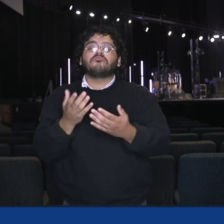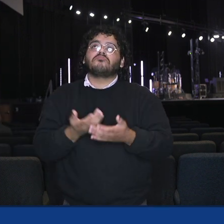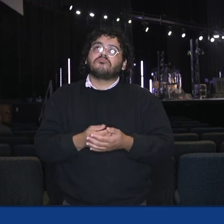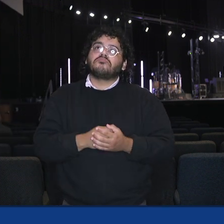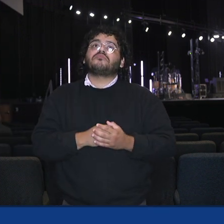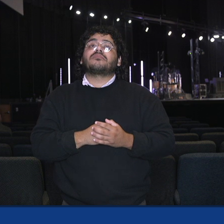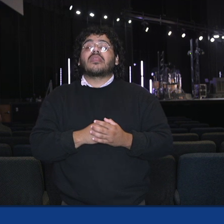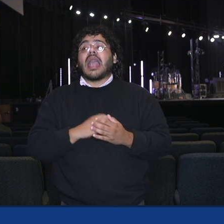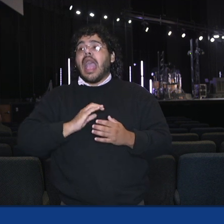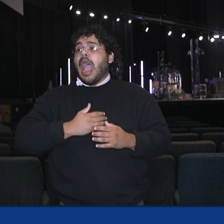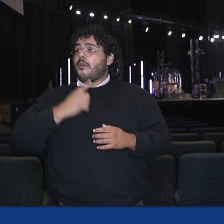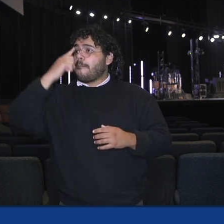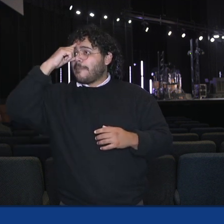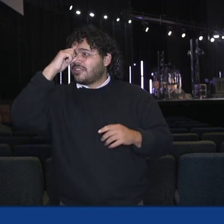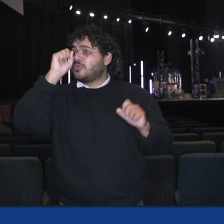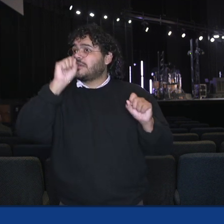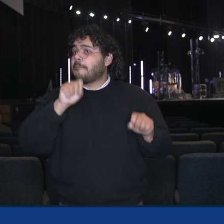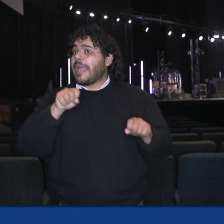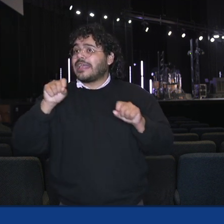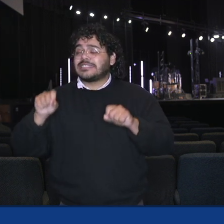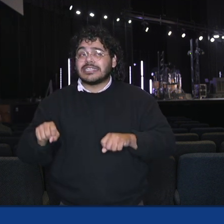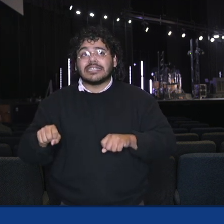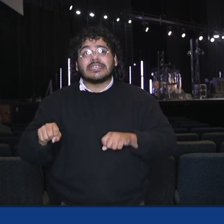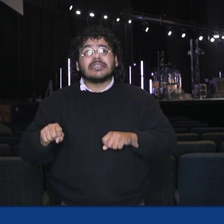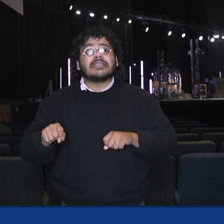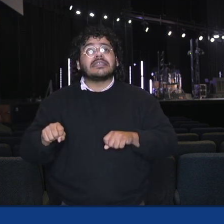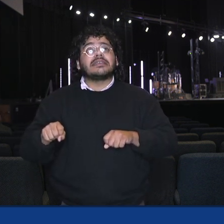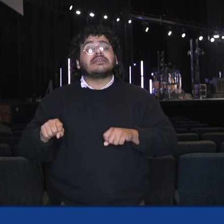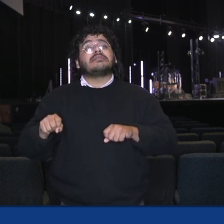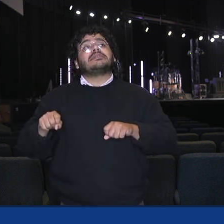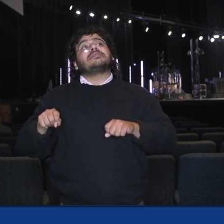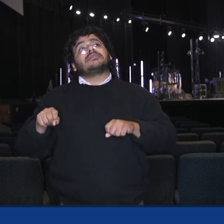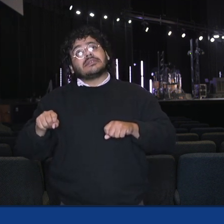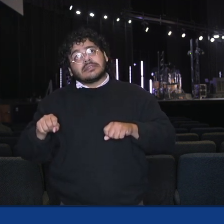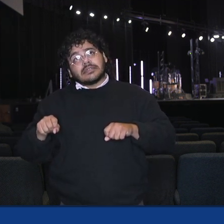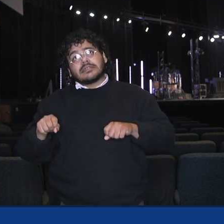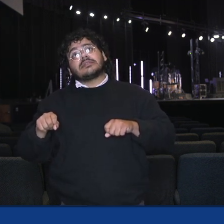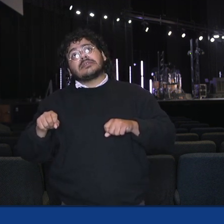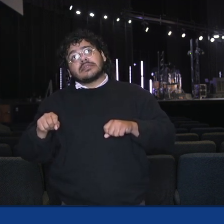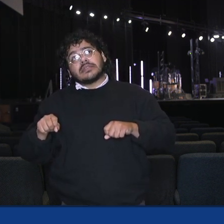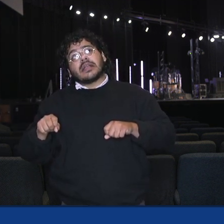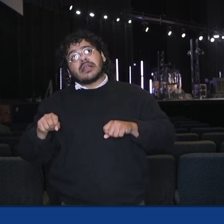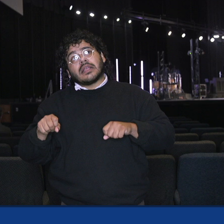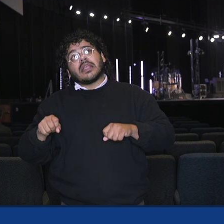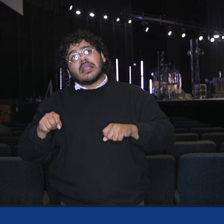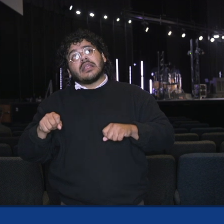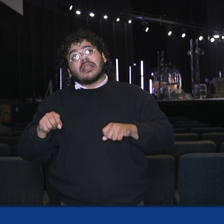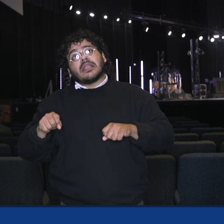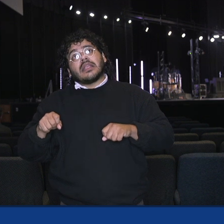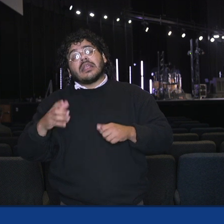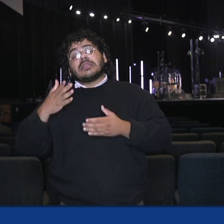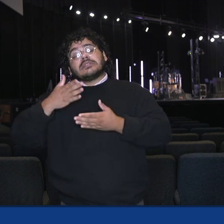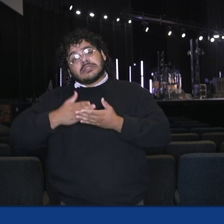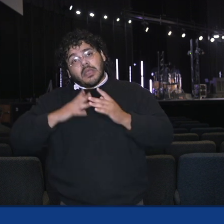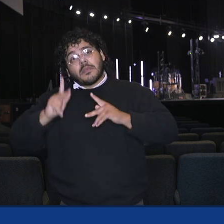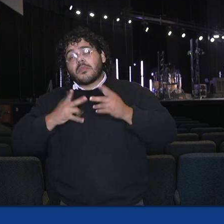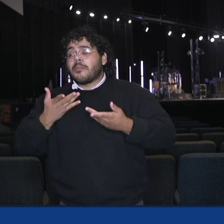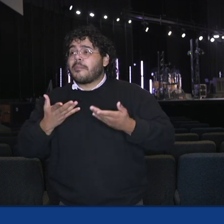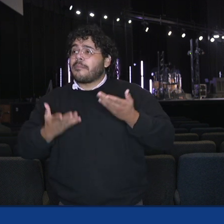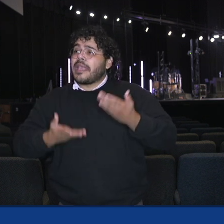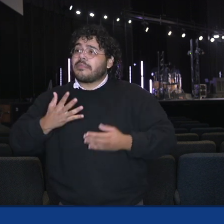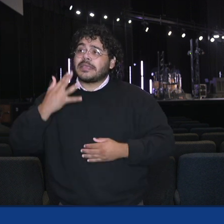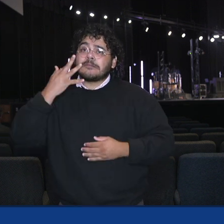our mental capacity. Sometimes people are managing in different times of life with things like dementia. We